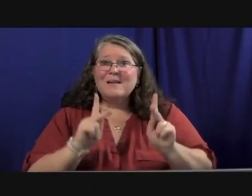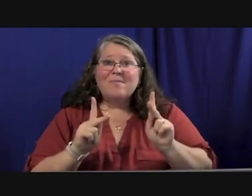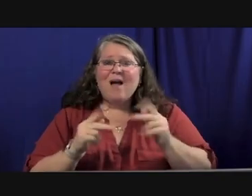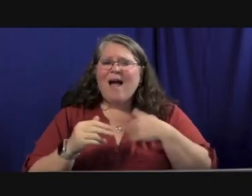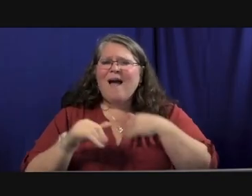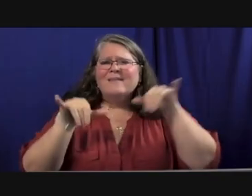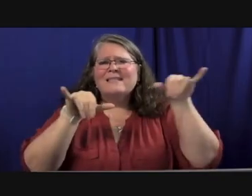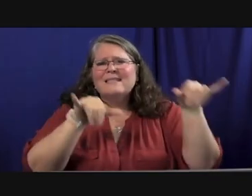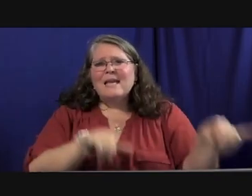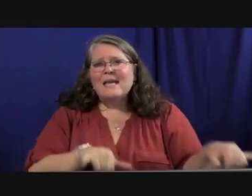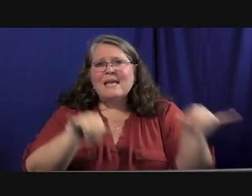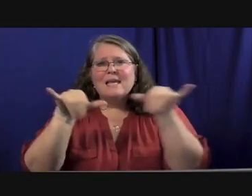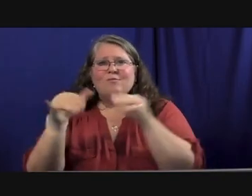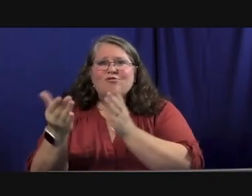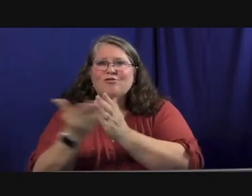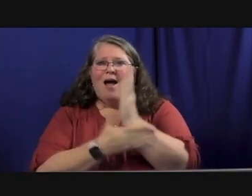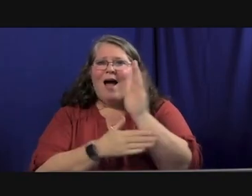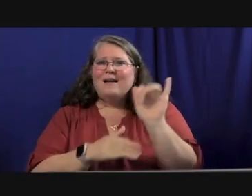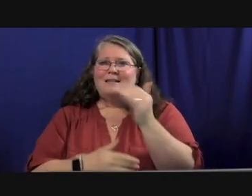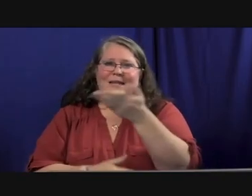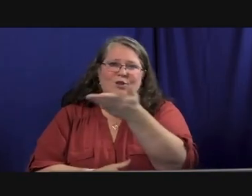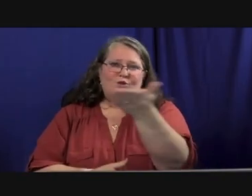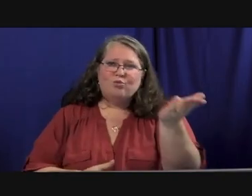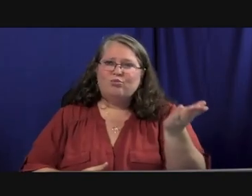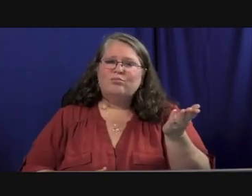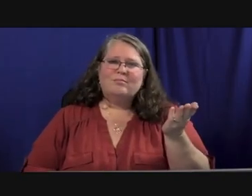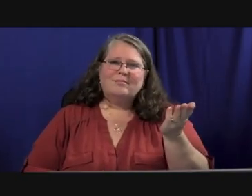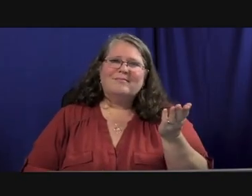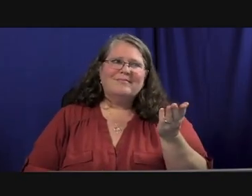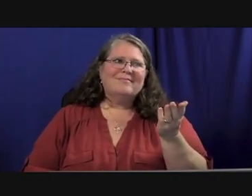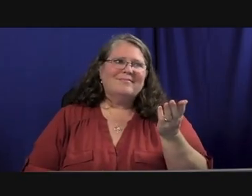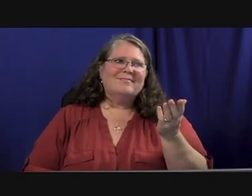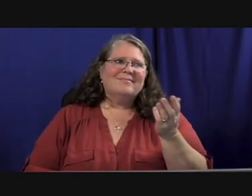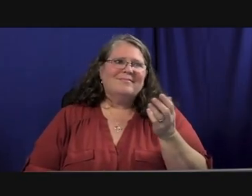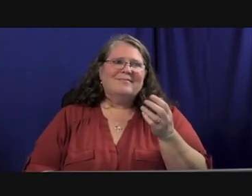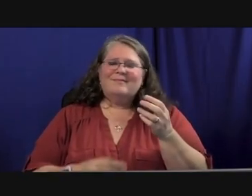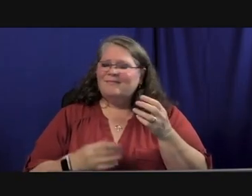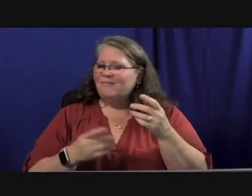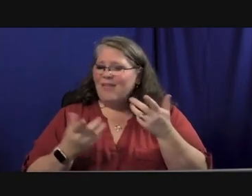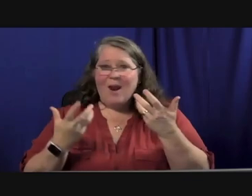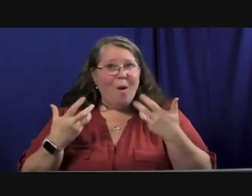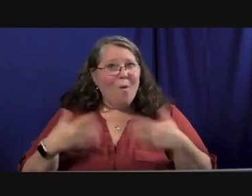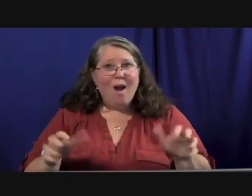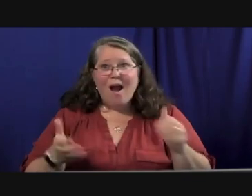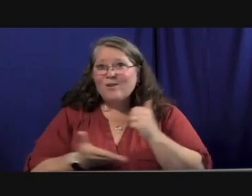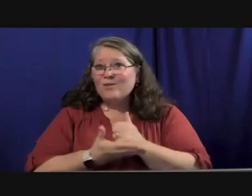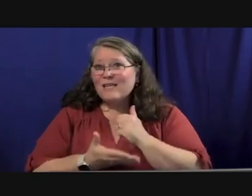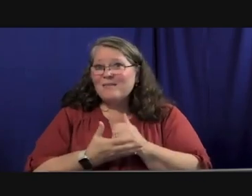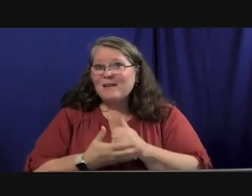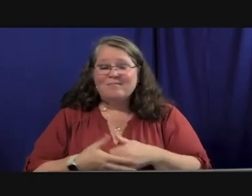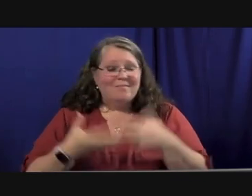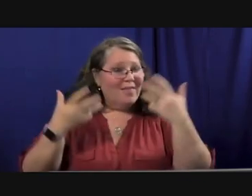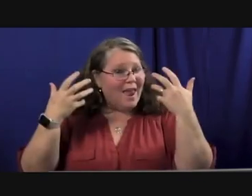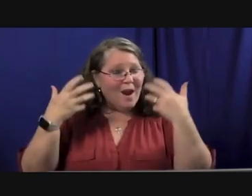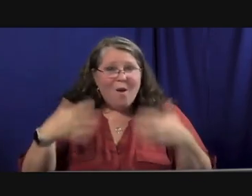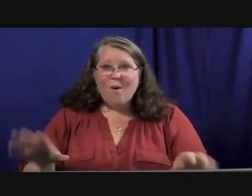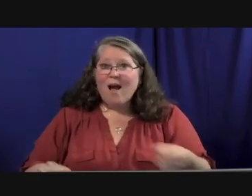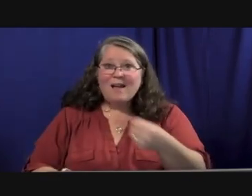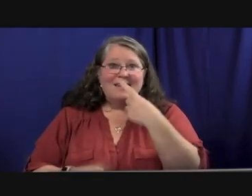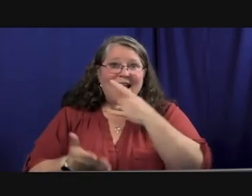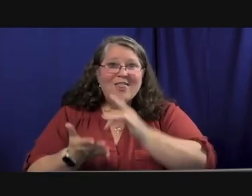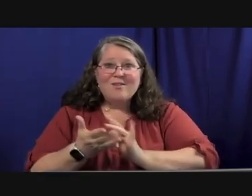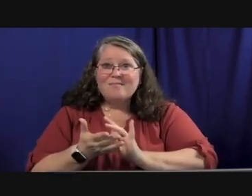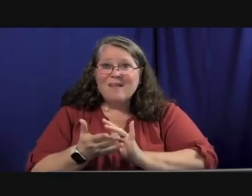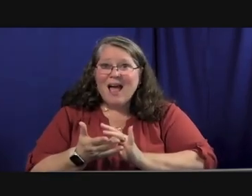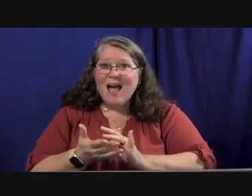Deaf Plus people have the same rights as you do. And they also have the right to refuse